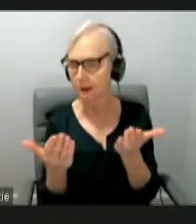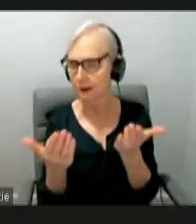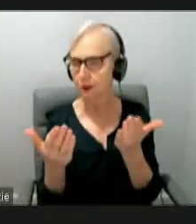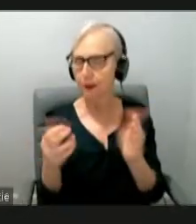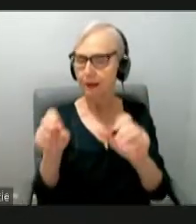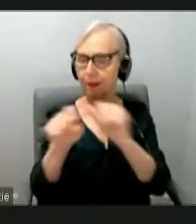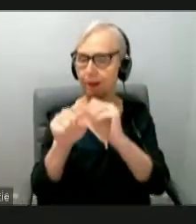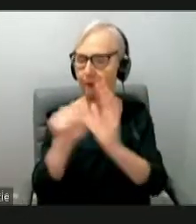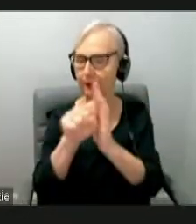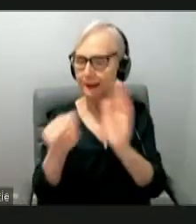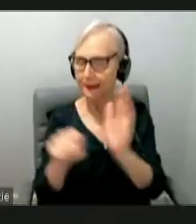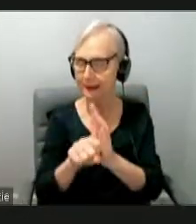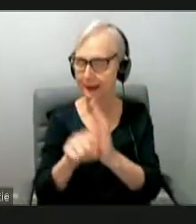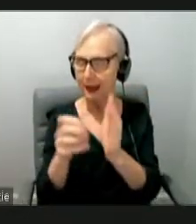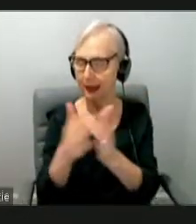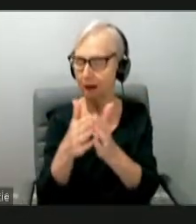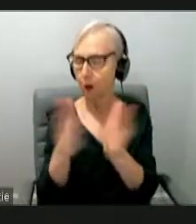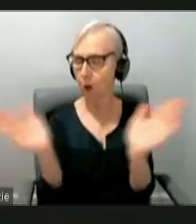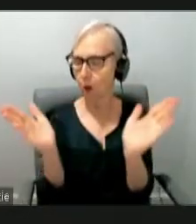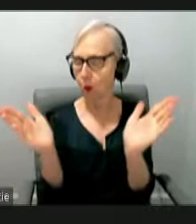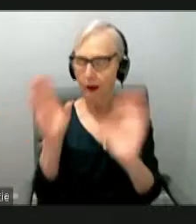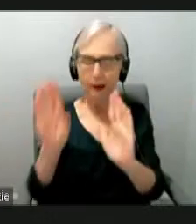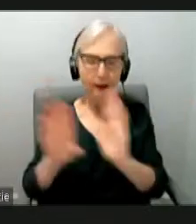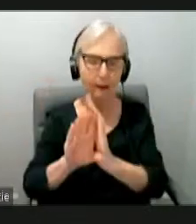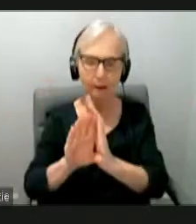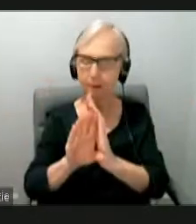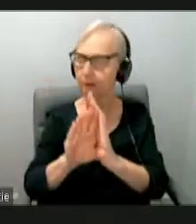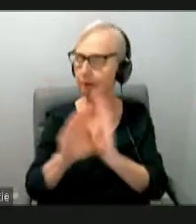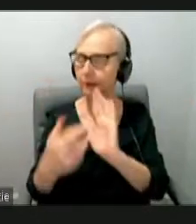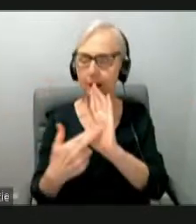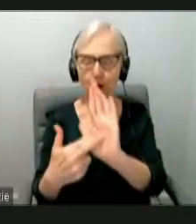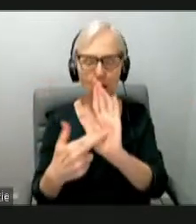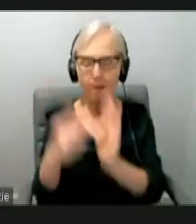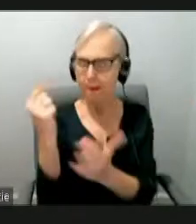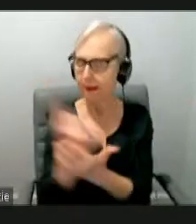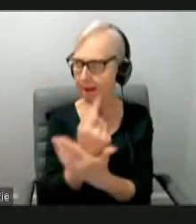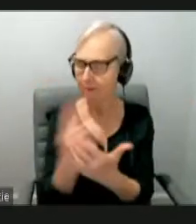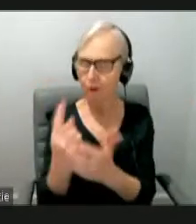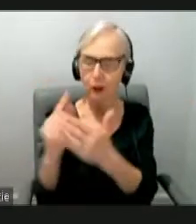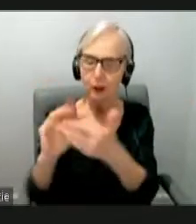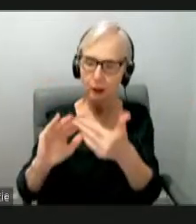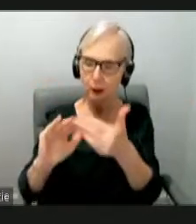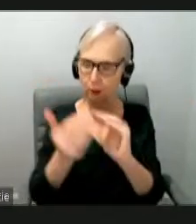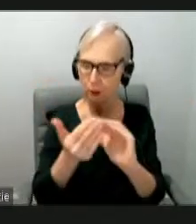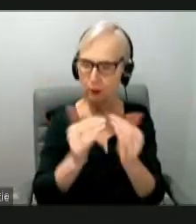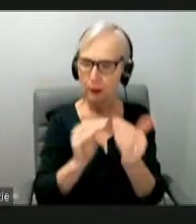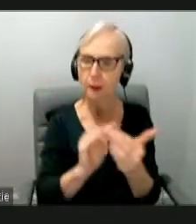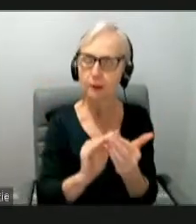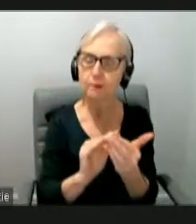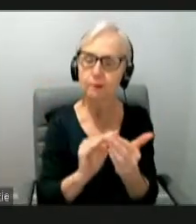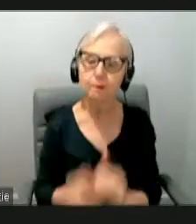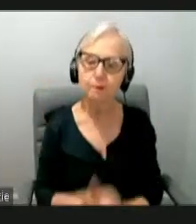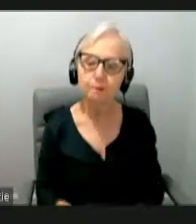picture doesn't necessarily reflect what we're seeing in every community in Colorado right now. Next slide, please.